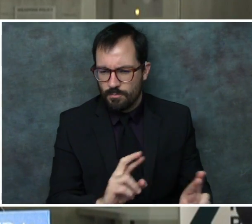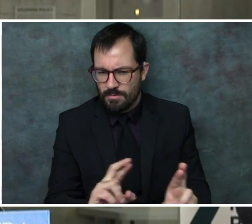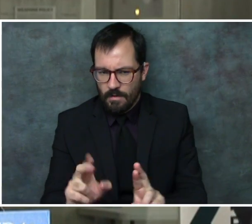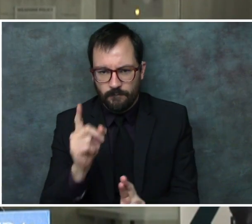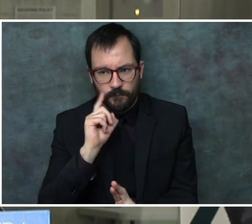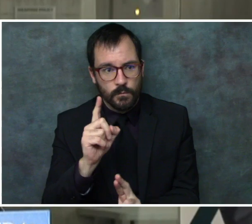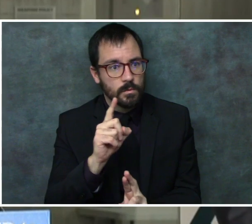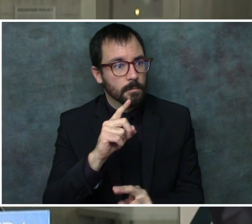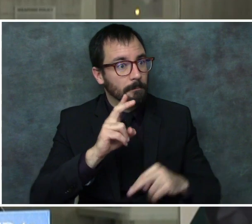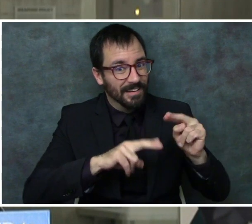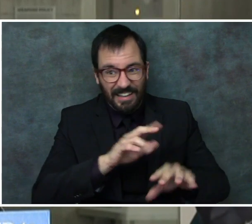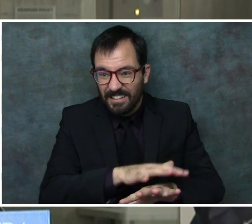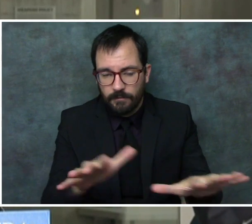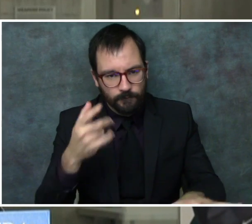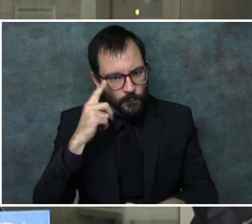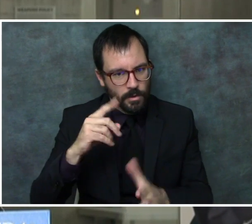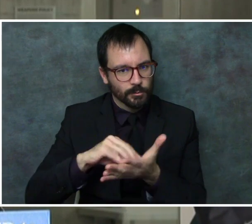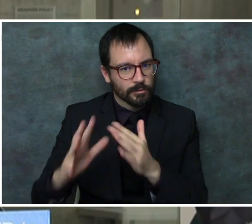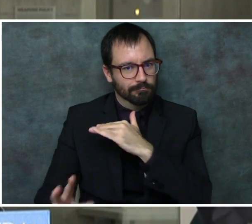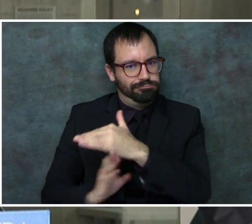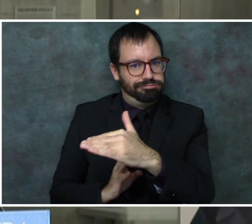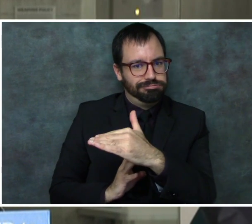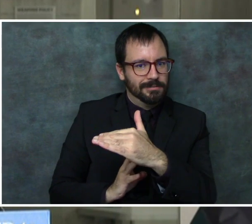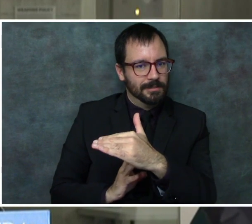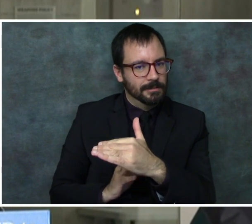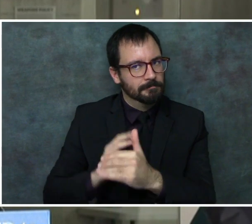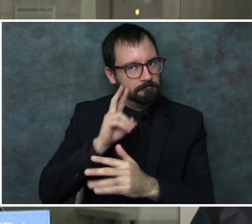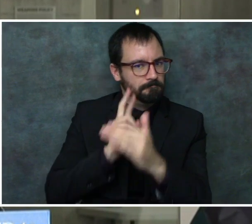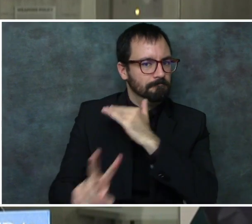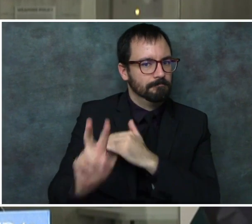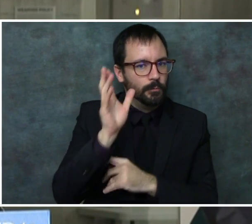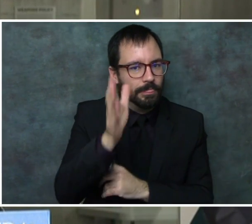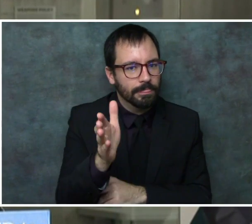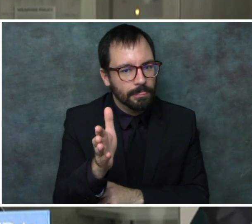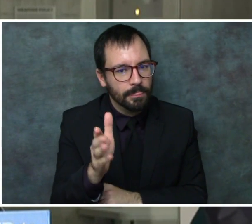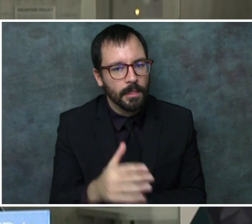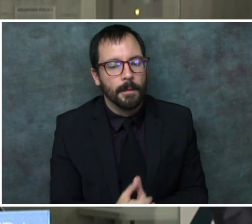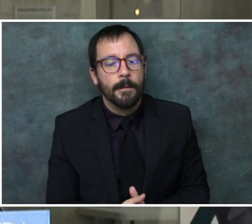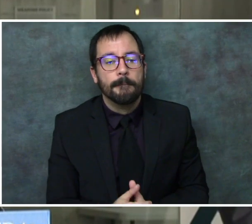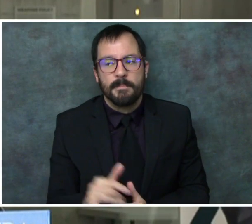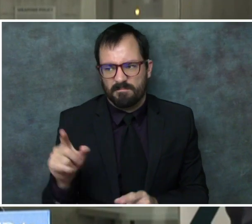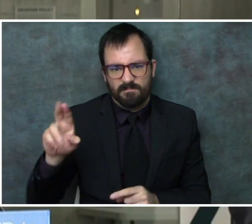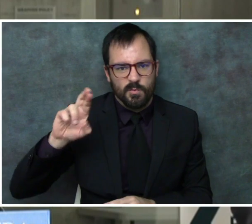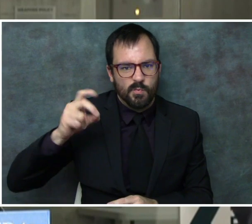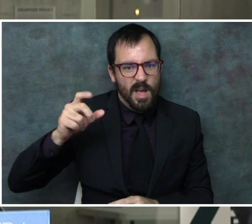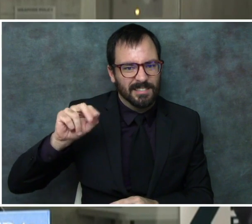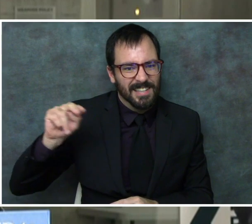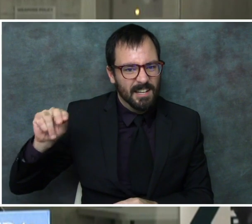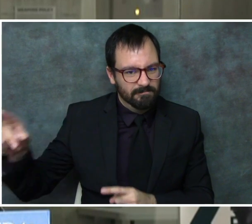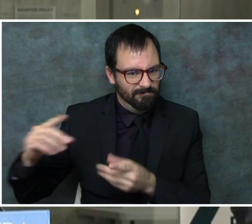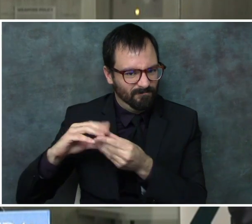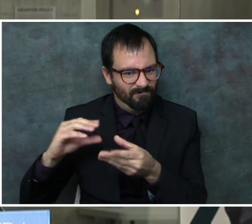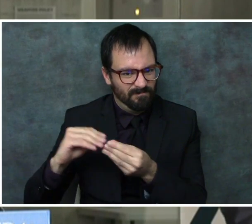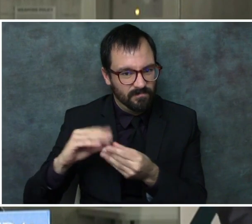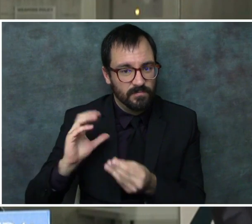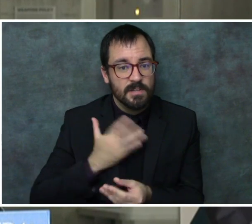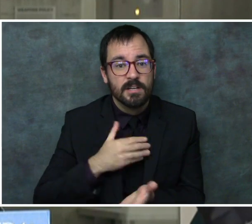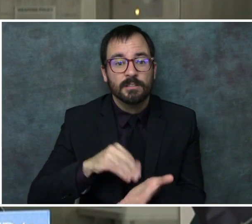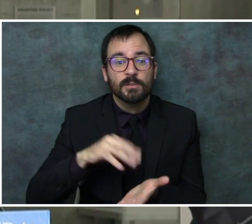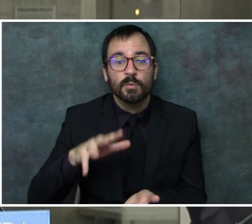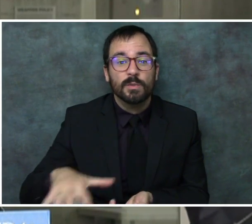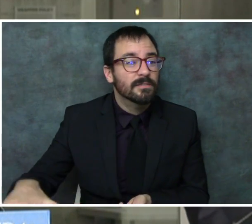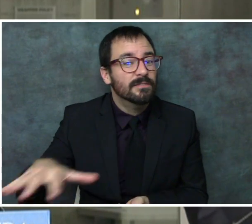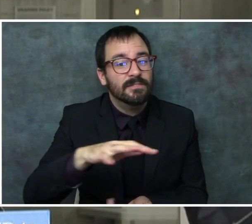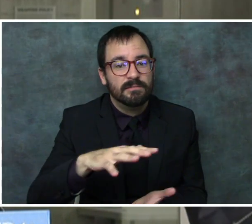Right now, as Roxanne said, our students, roughly we have about 1,300 students in schools right